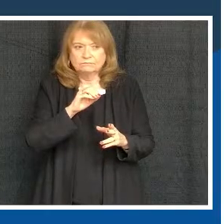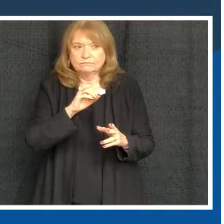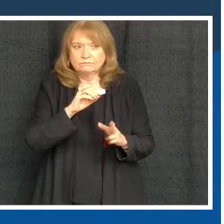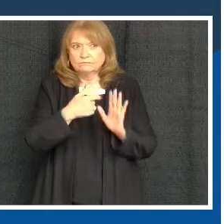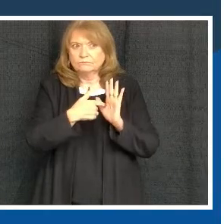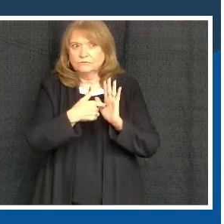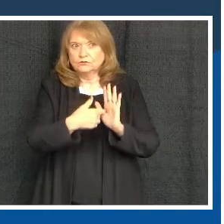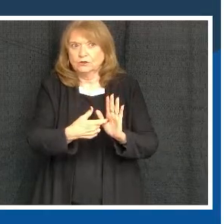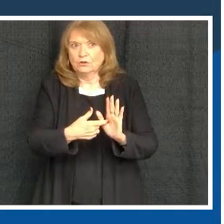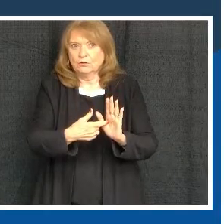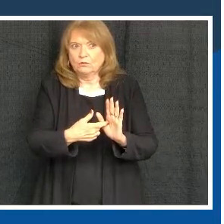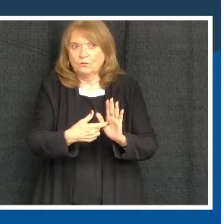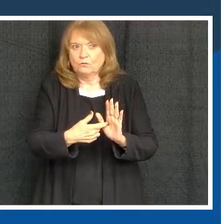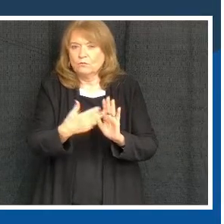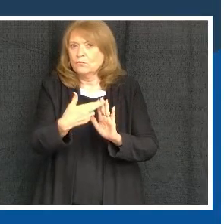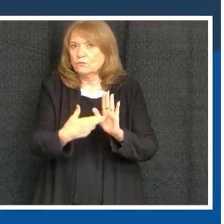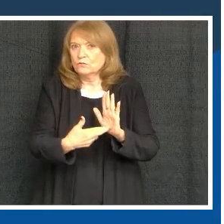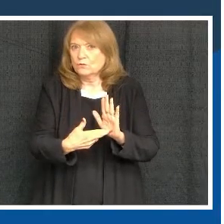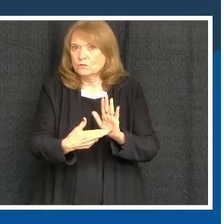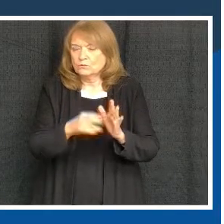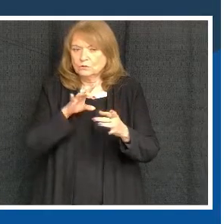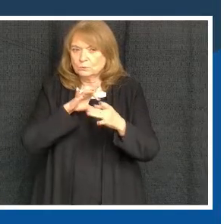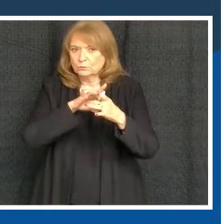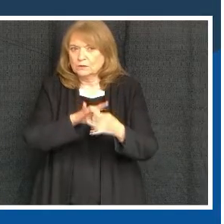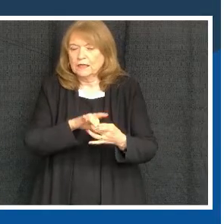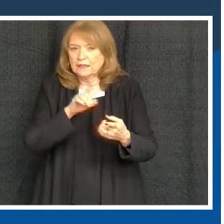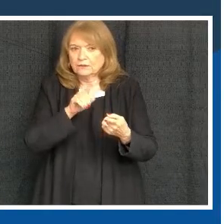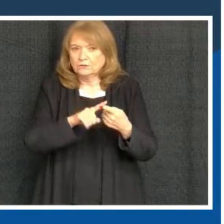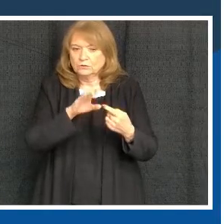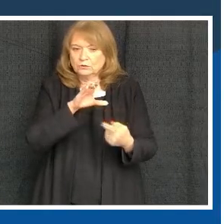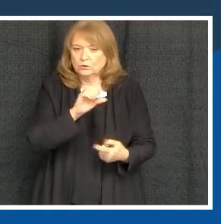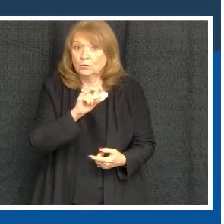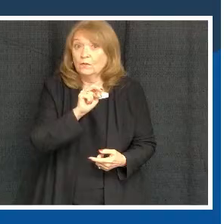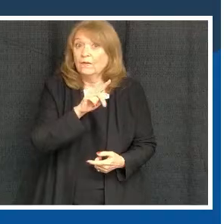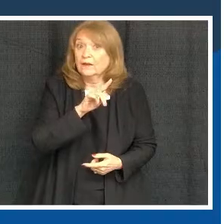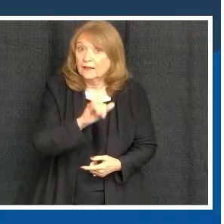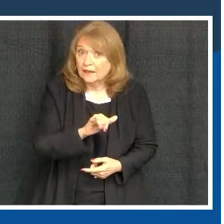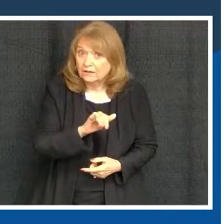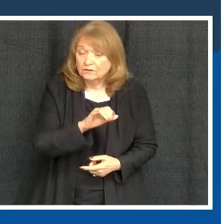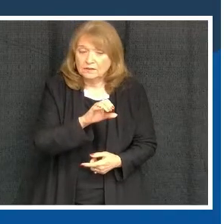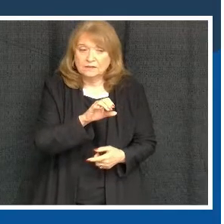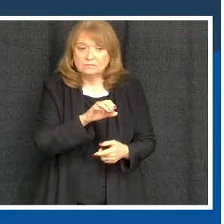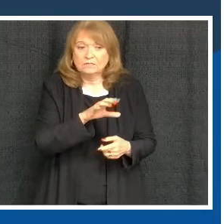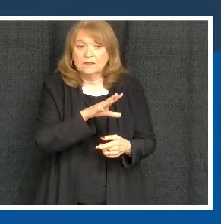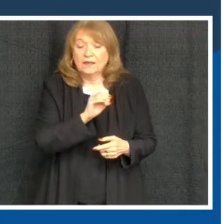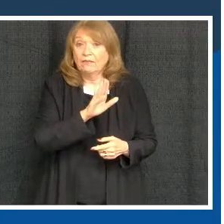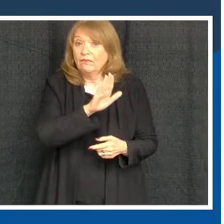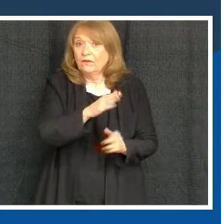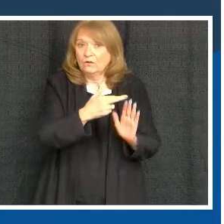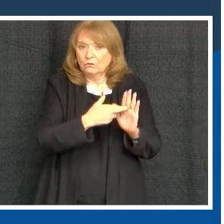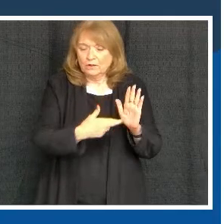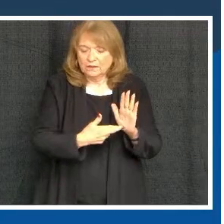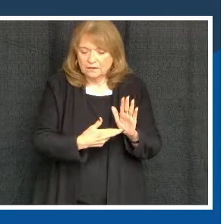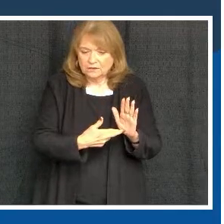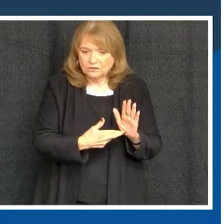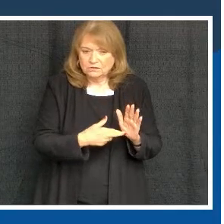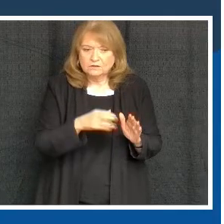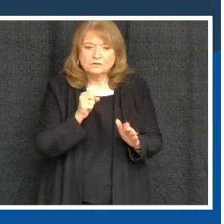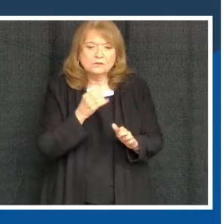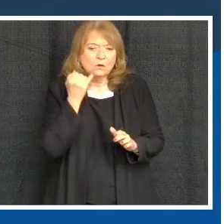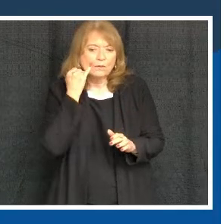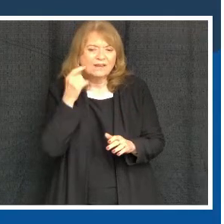the guidelines are pertaining to the county subdivision regulations. So if